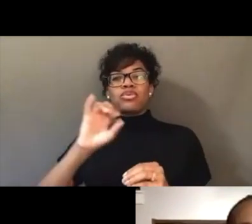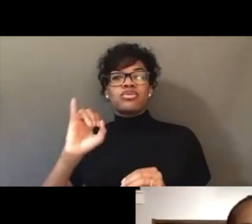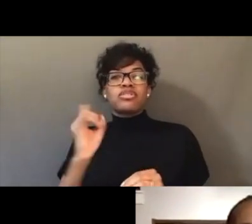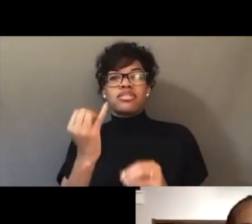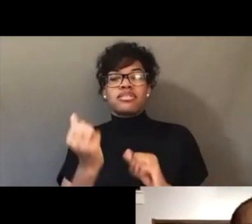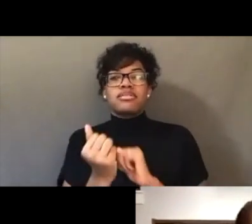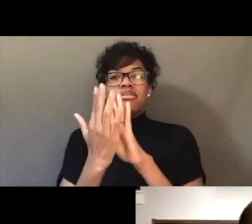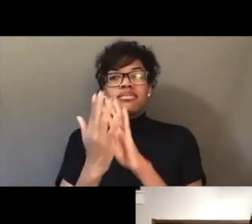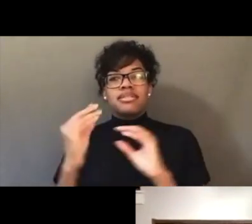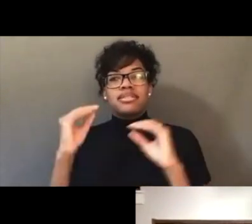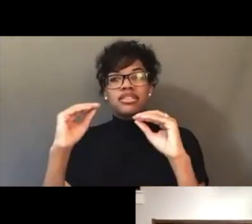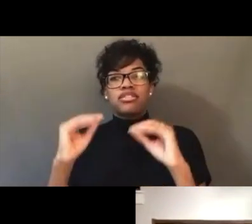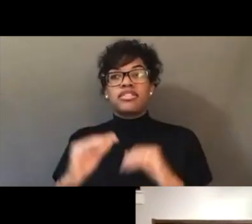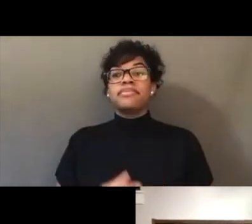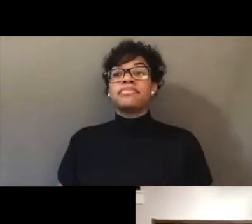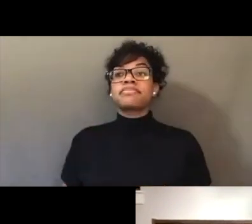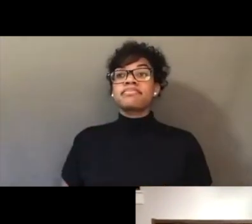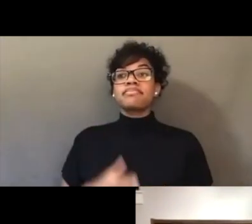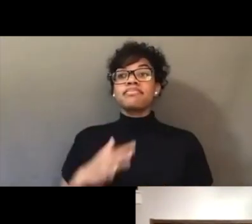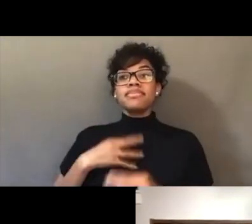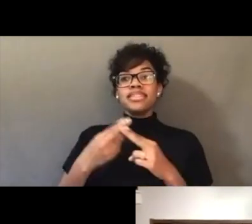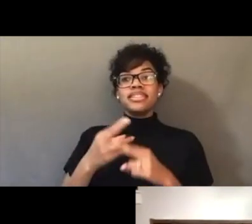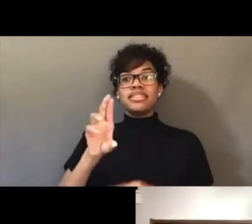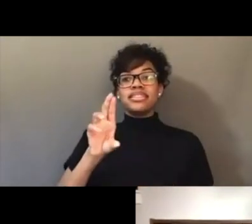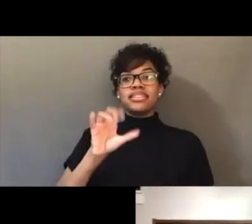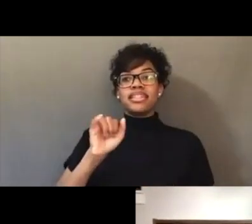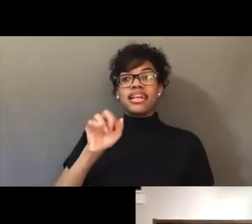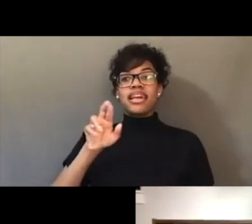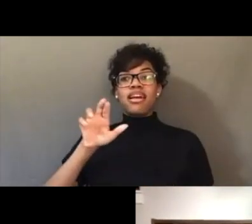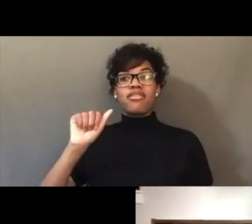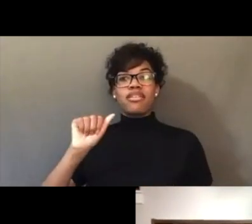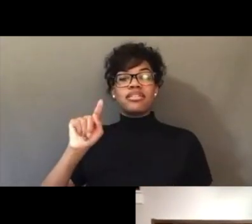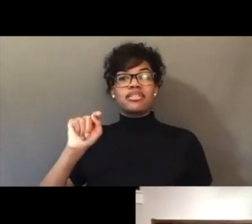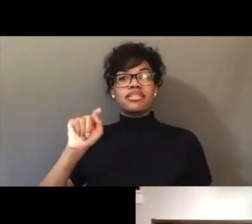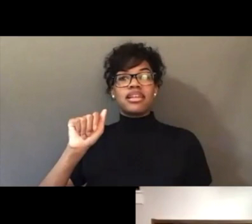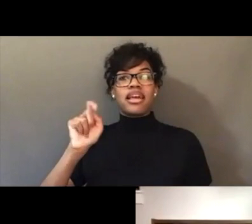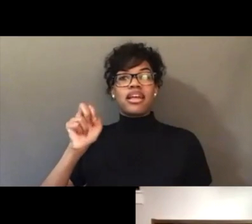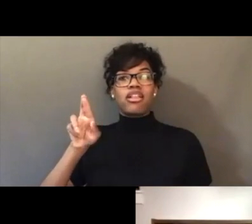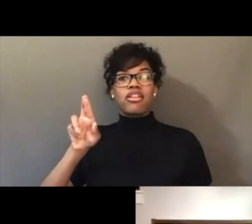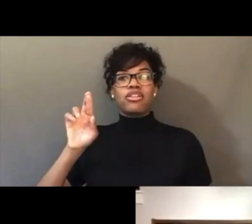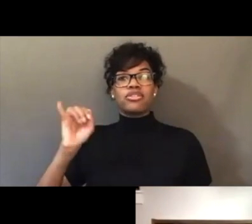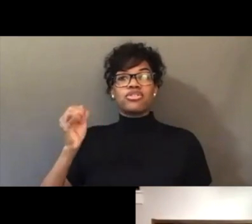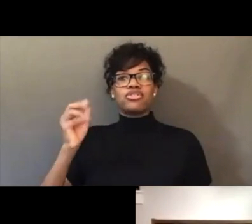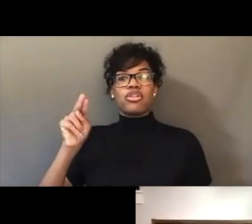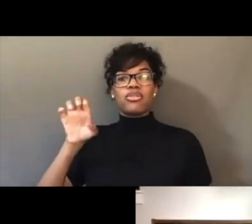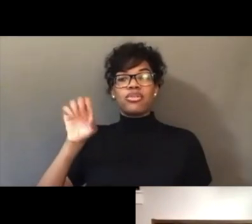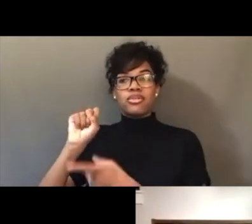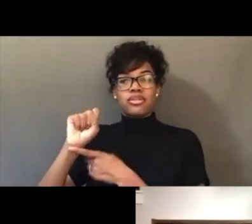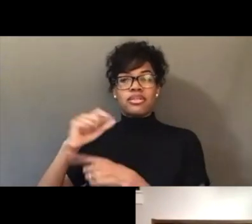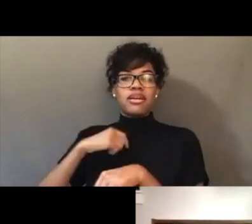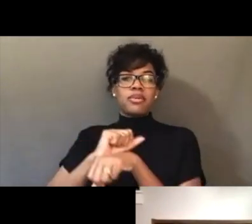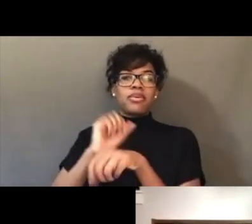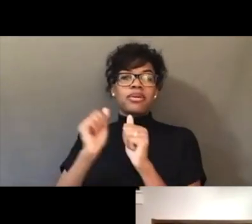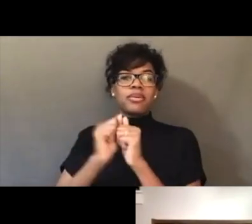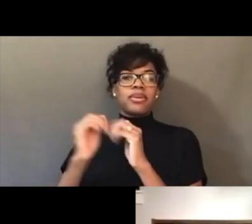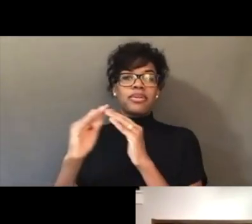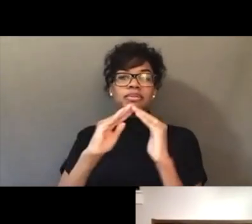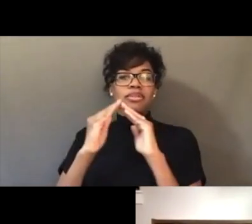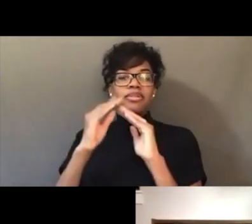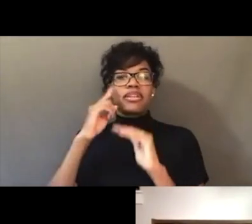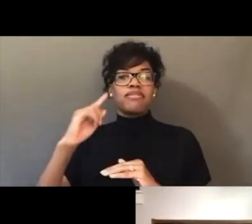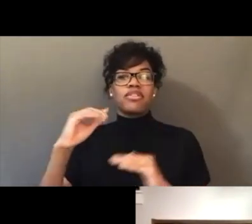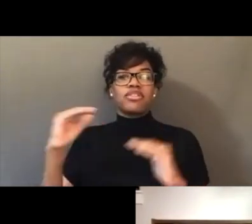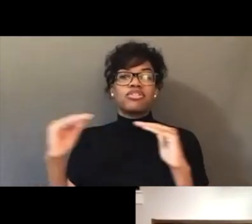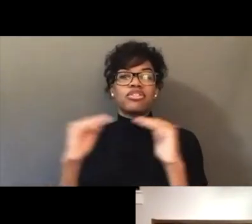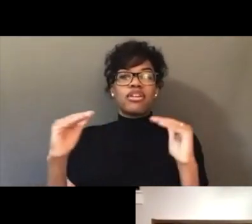is Sierra Kaler-Jones, she, her, and I am the Education and Youth Fellow with Teaching for Change and Communities for Just Schools Fund. I've also